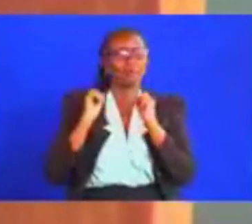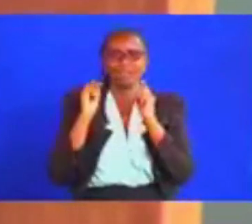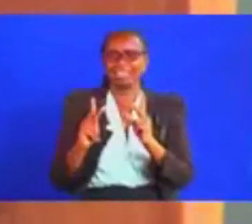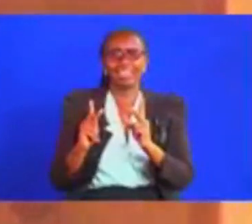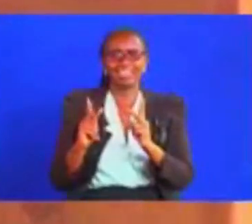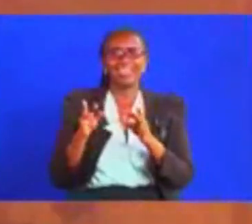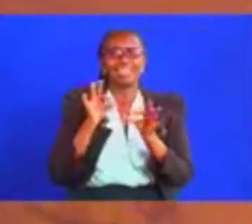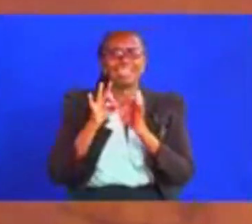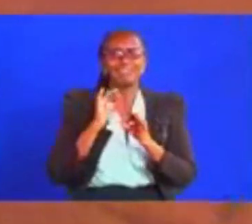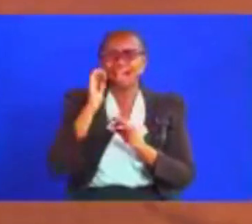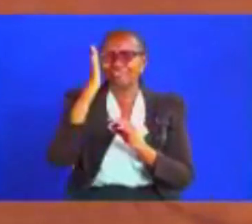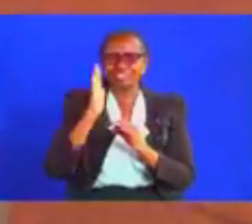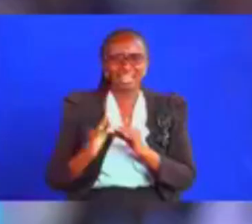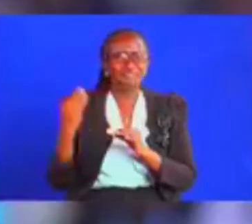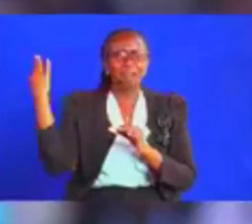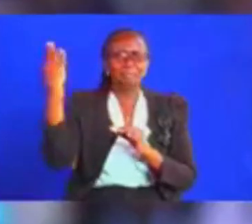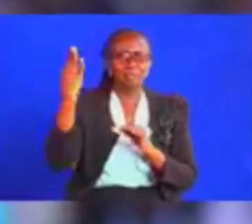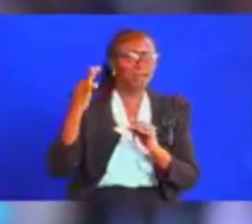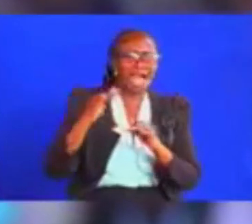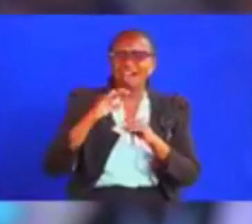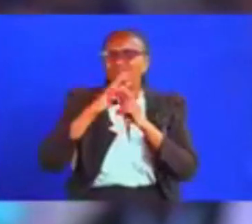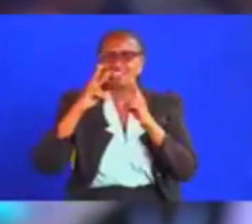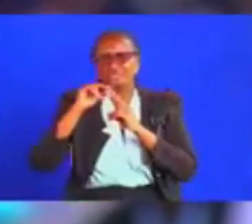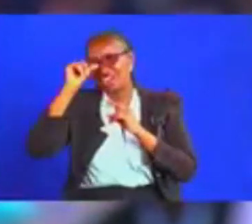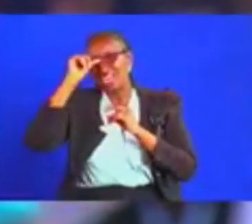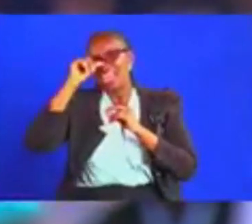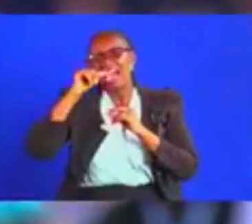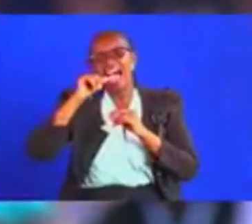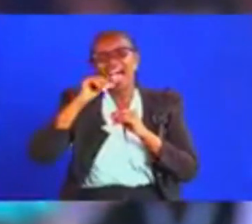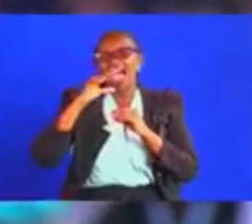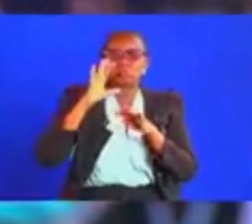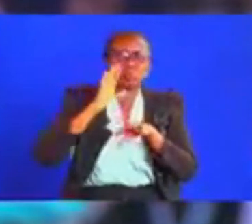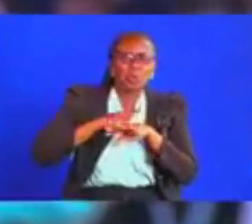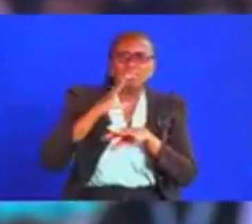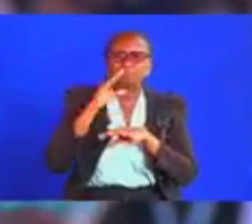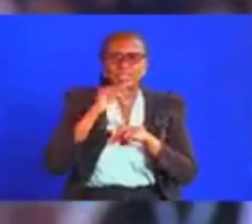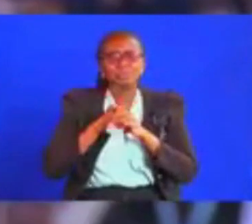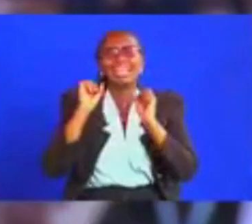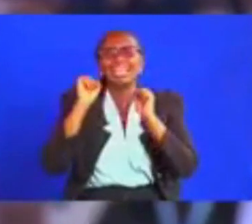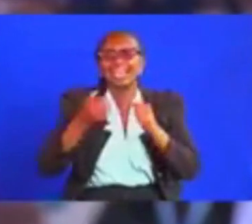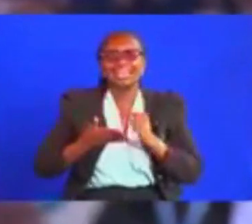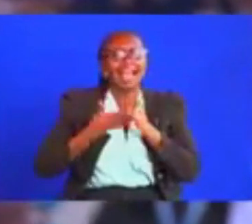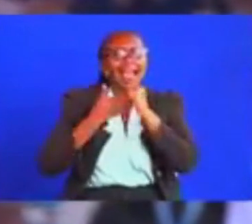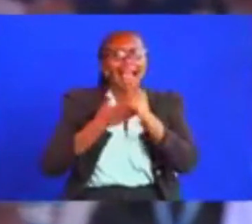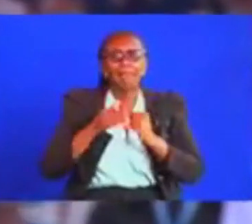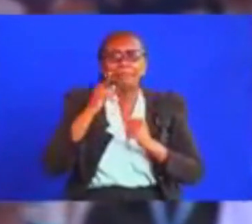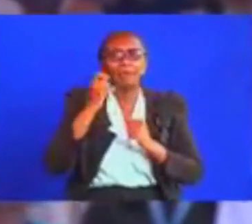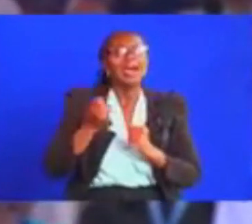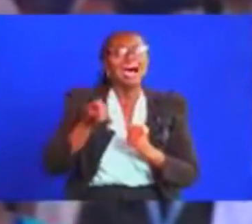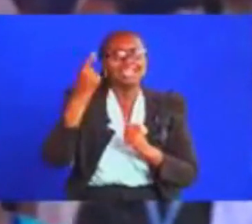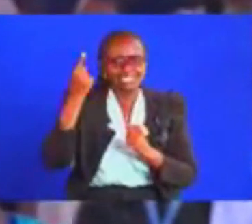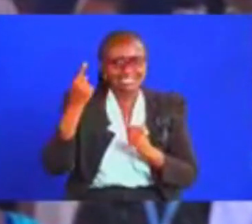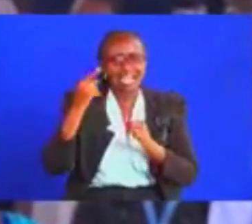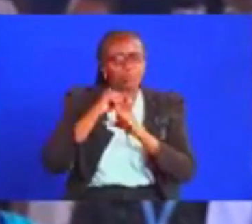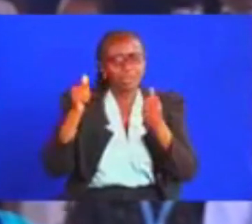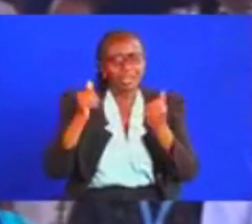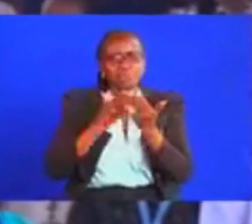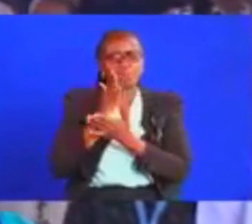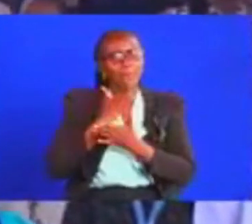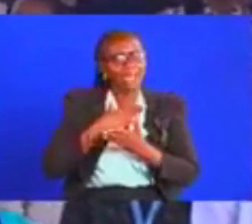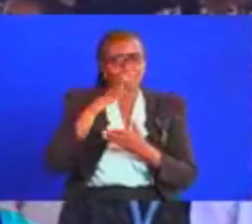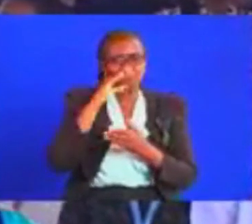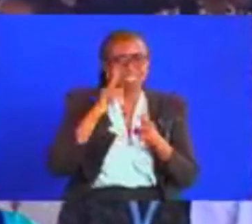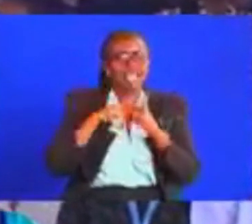preach any intellectually sound sermon, but I can let you understand through the frailty of my speech.